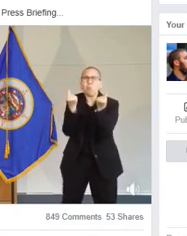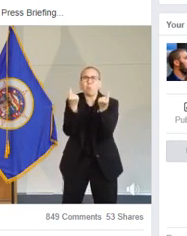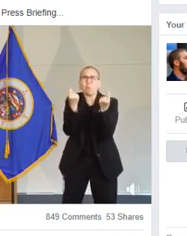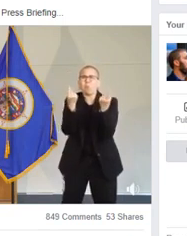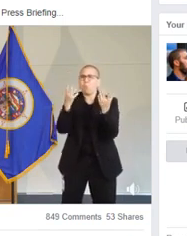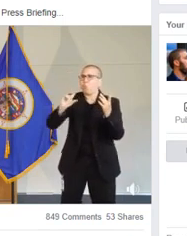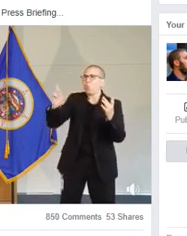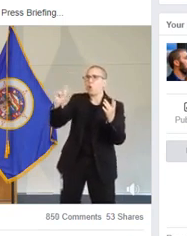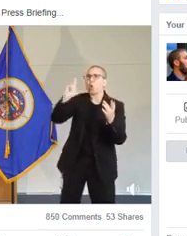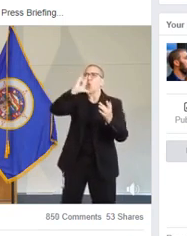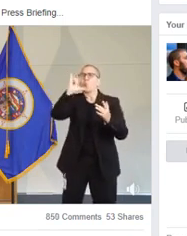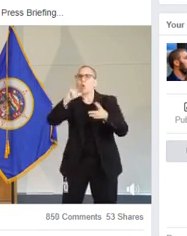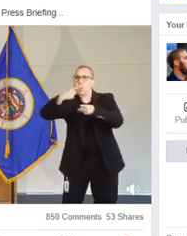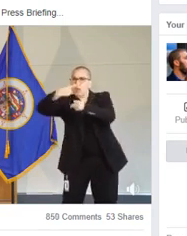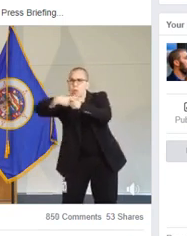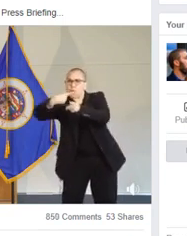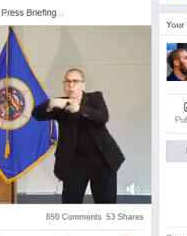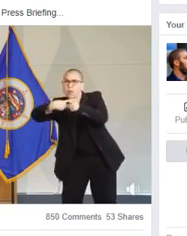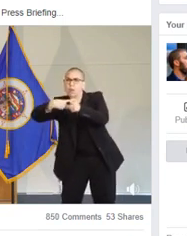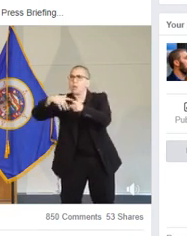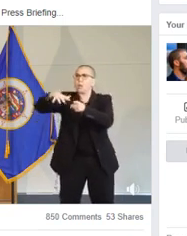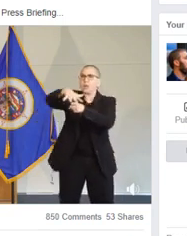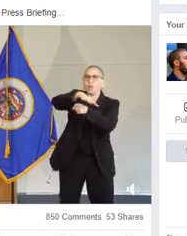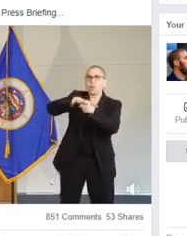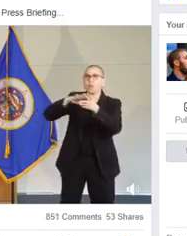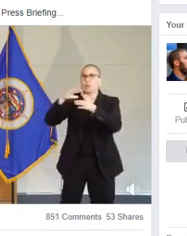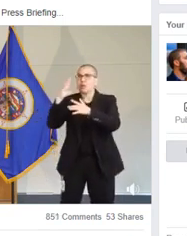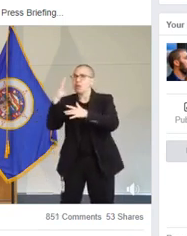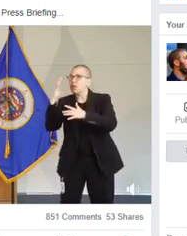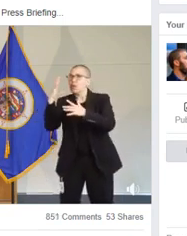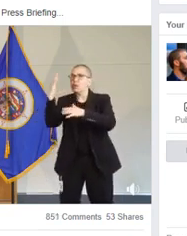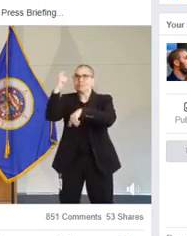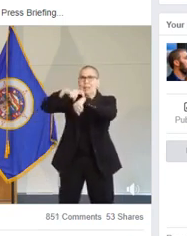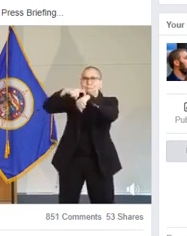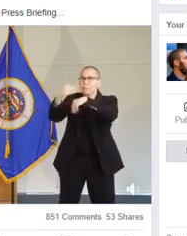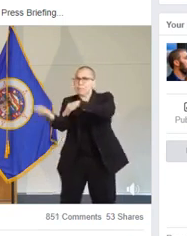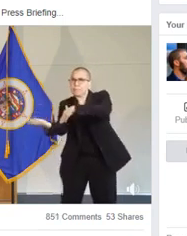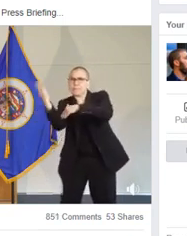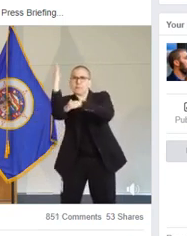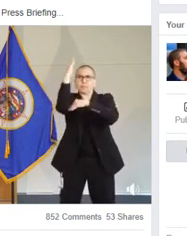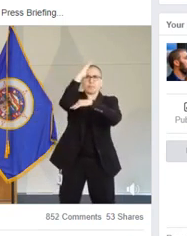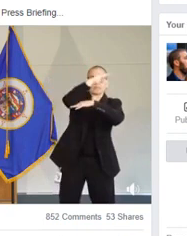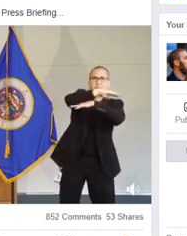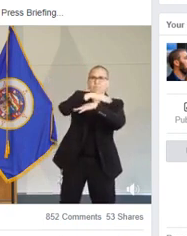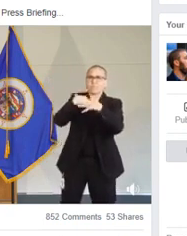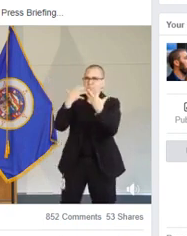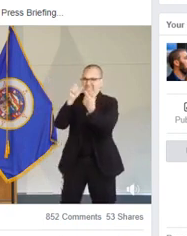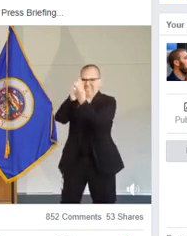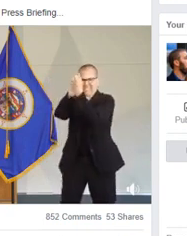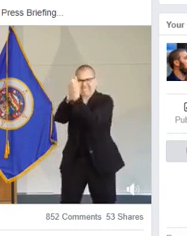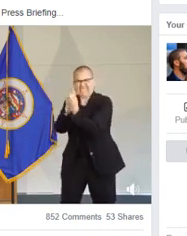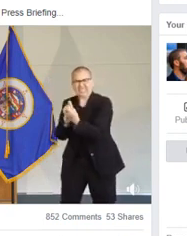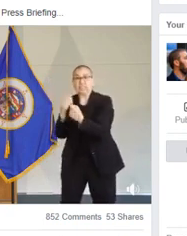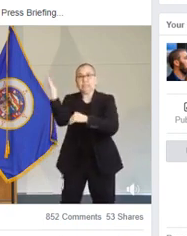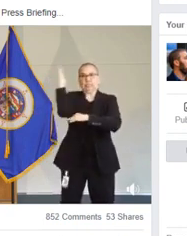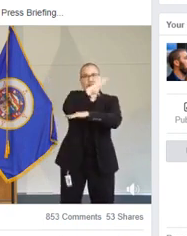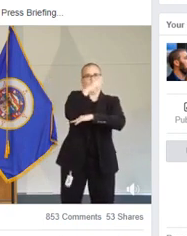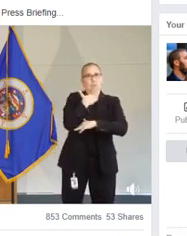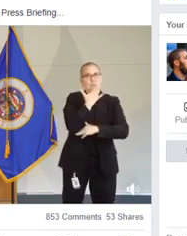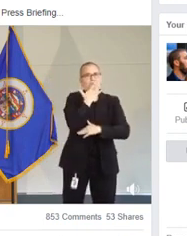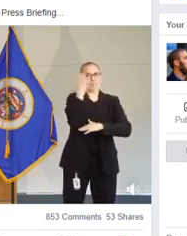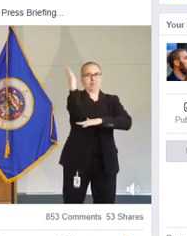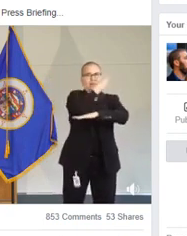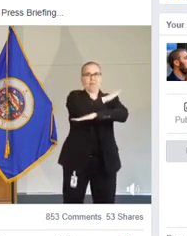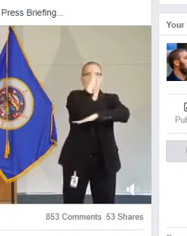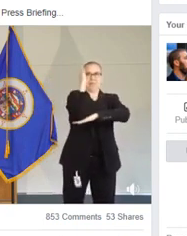Minneapolis under the cover of darkness. I wanted to get out when it was still daylight, where my soldiers and my airmen could become familiar with